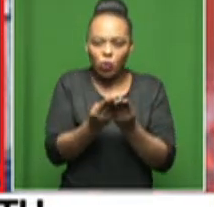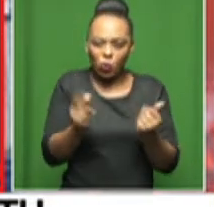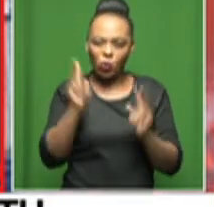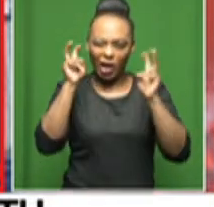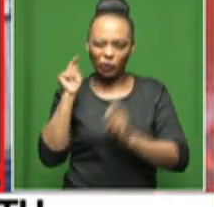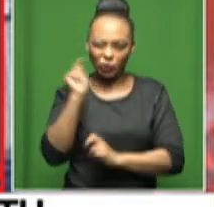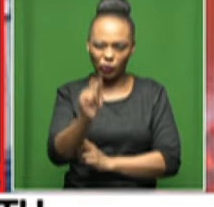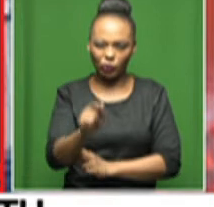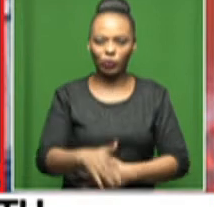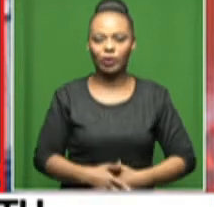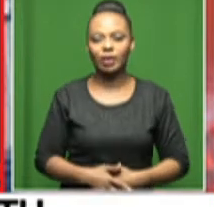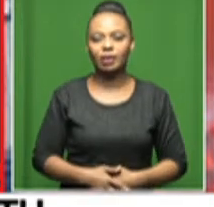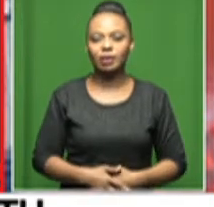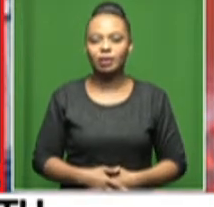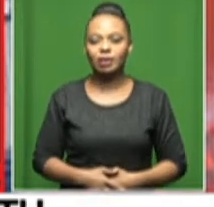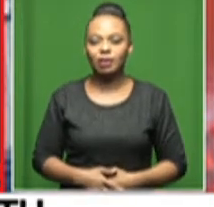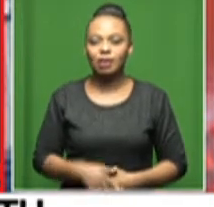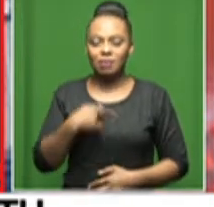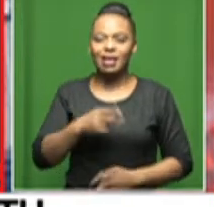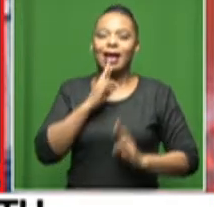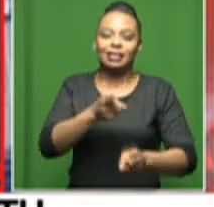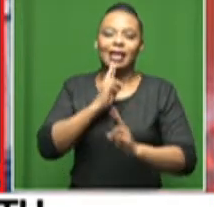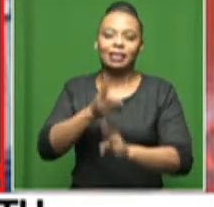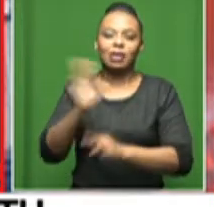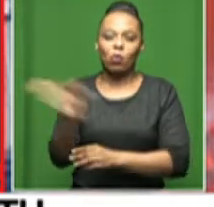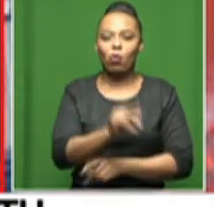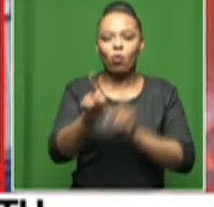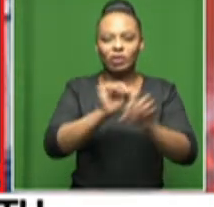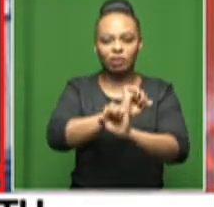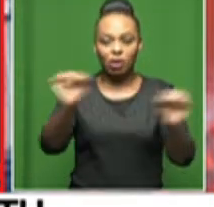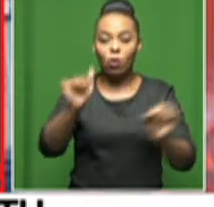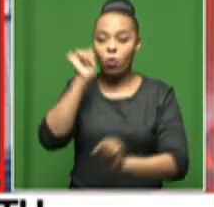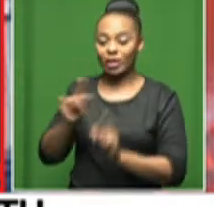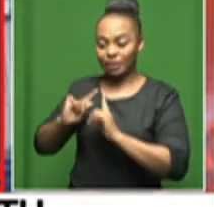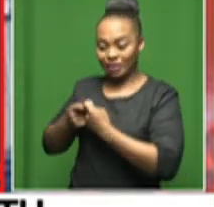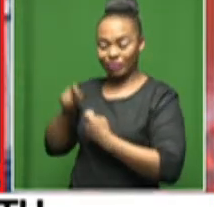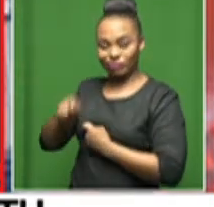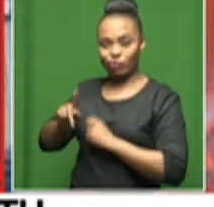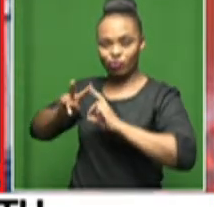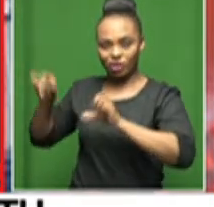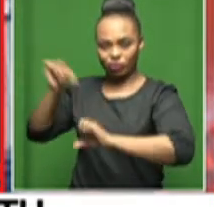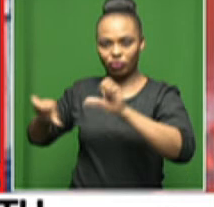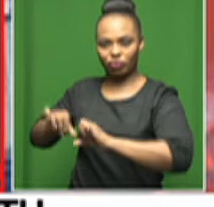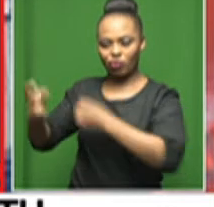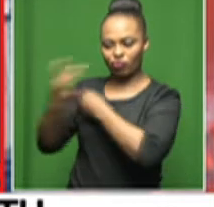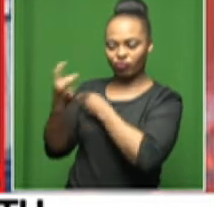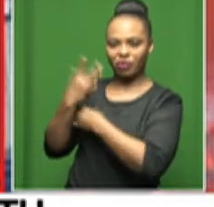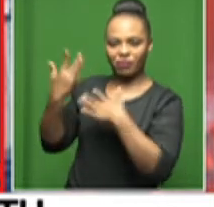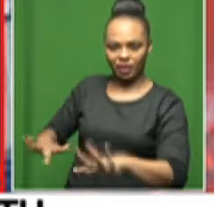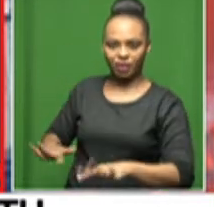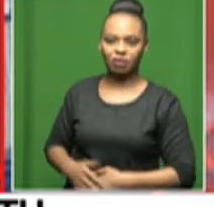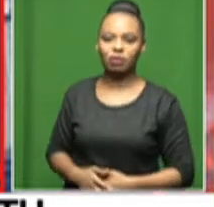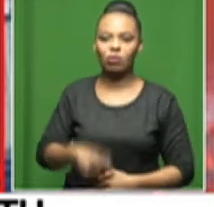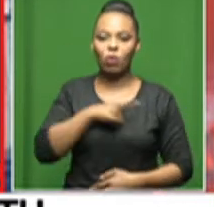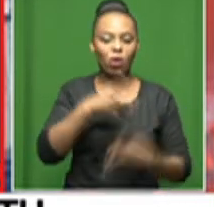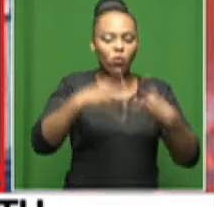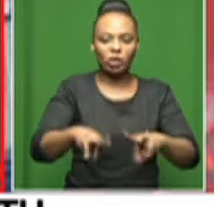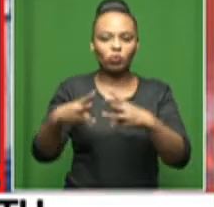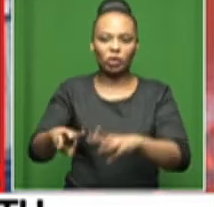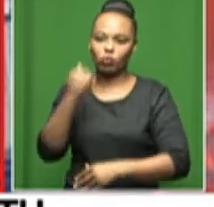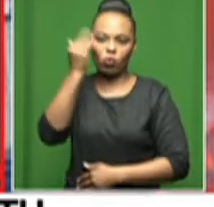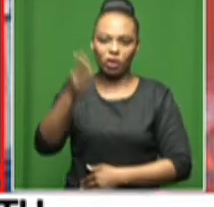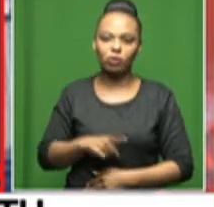of those questions once the team has looked into all of that. So there should be no wastage of any. We will get the answers